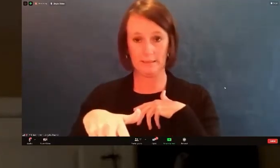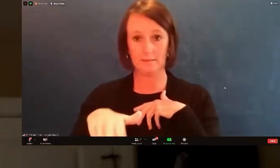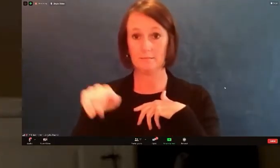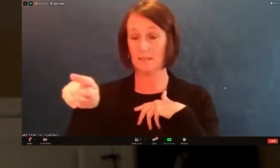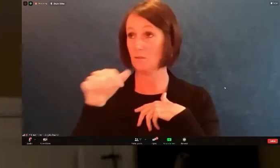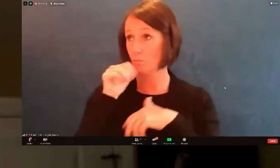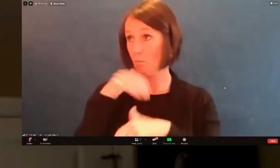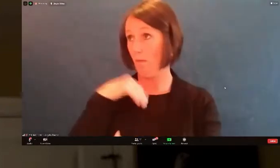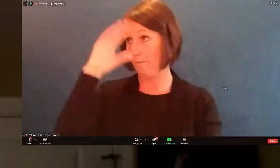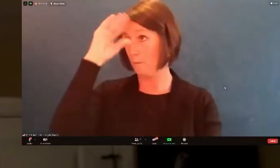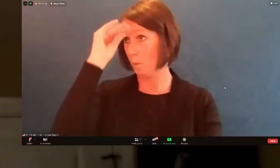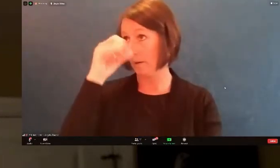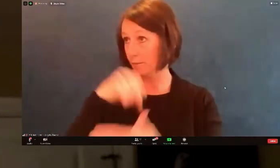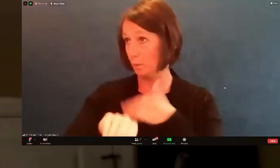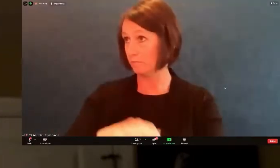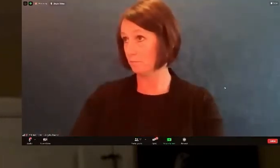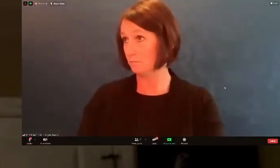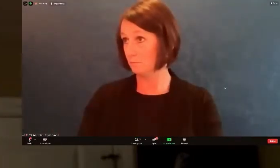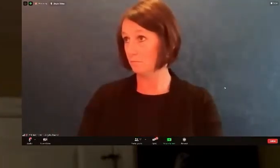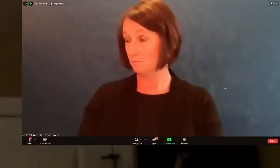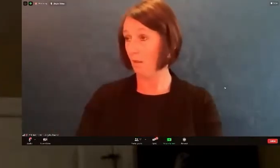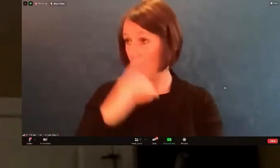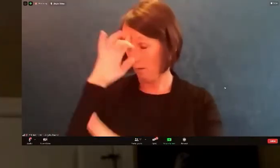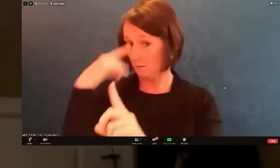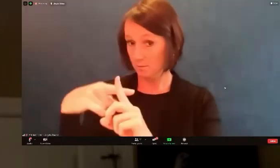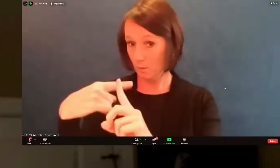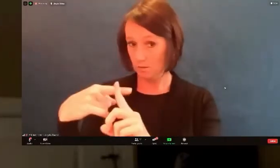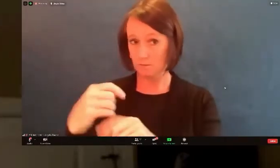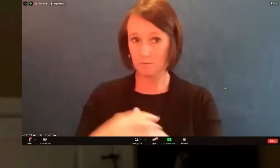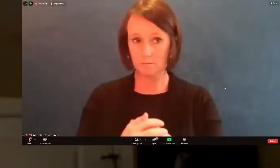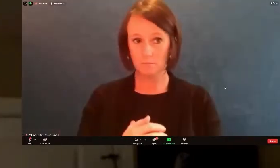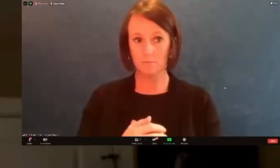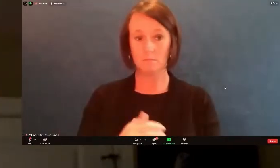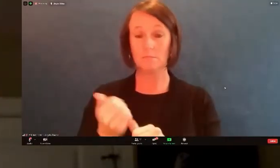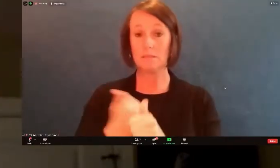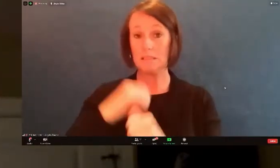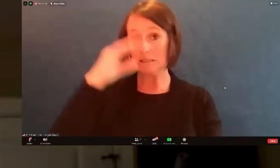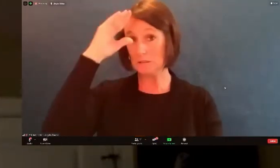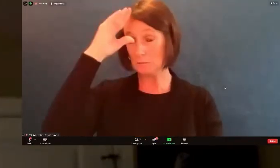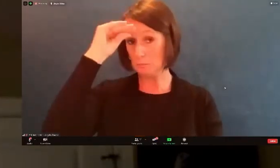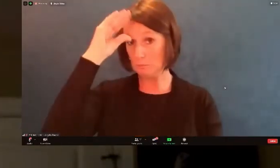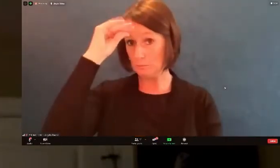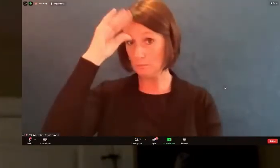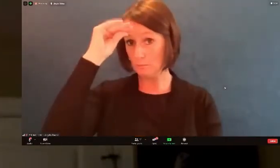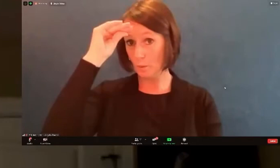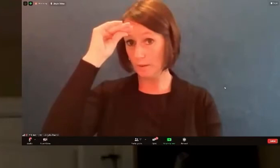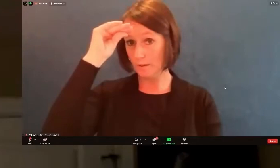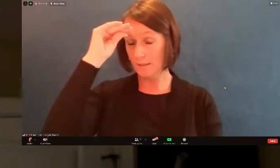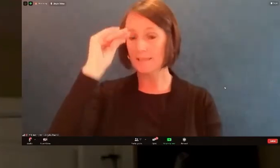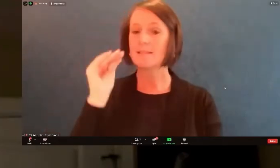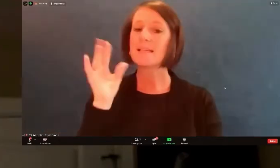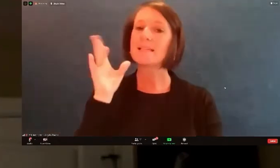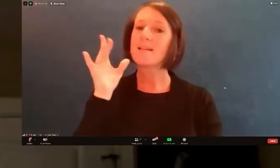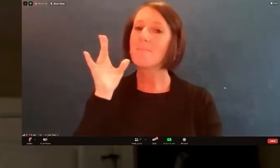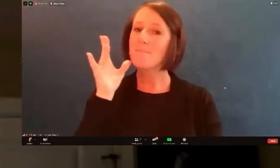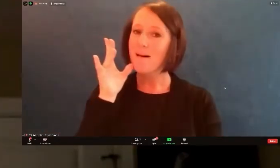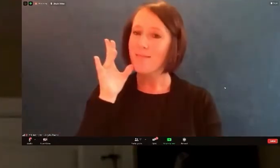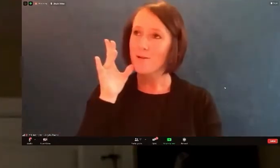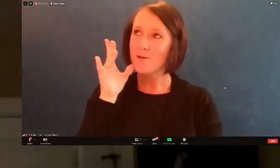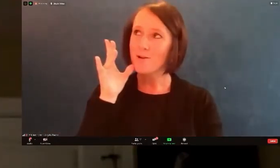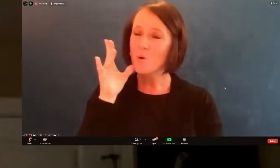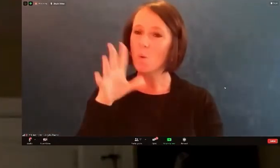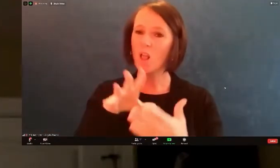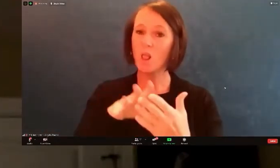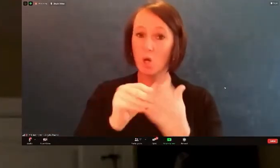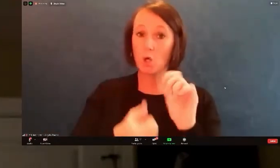son." And that's a good thing, because every little boy is his mother's greatest teacher. Every